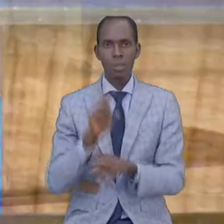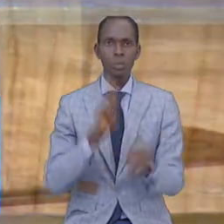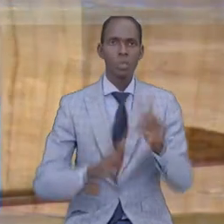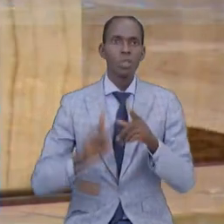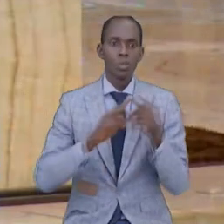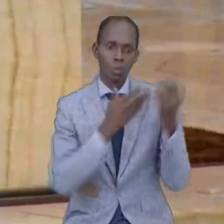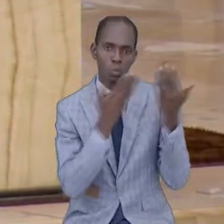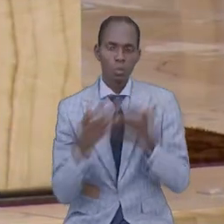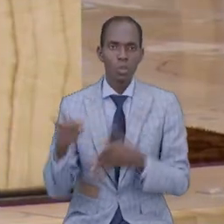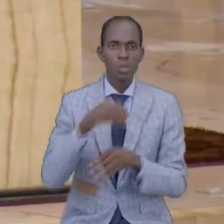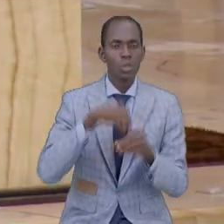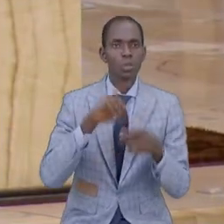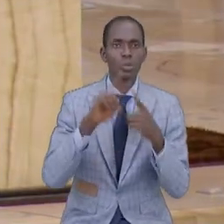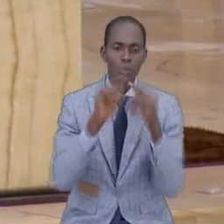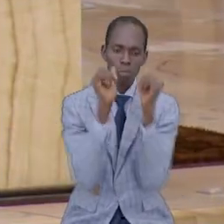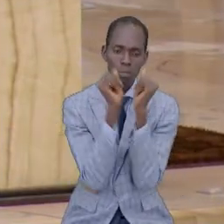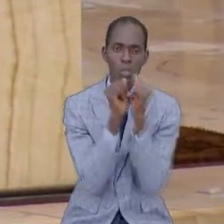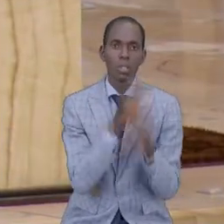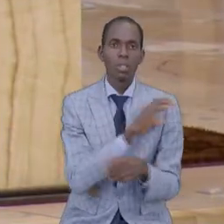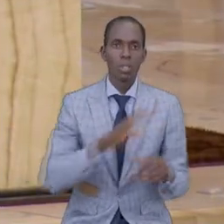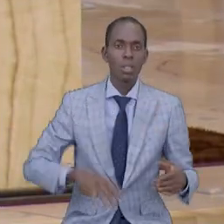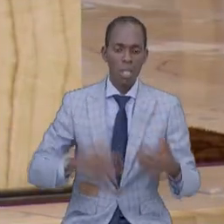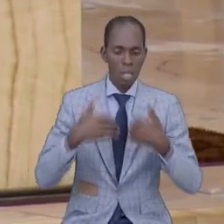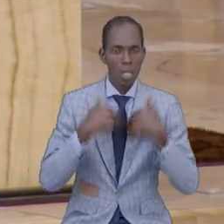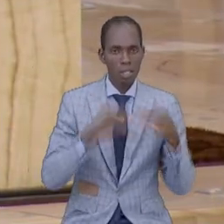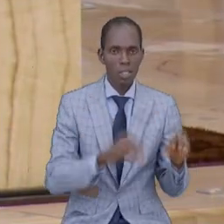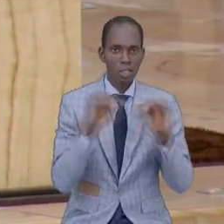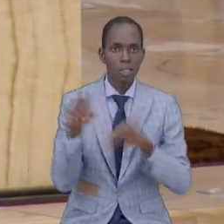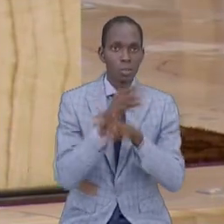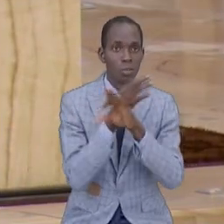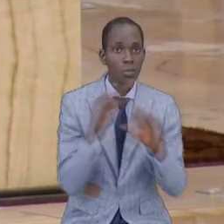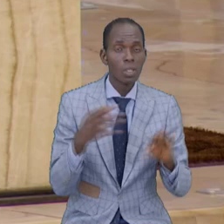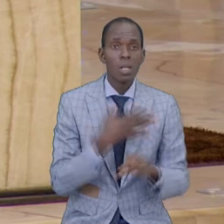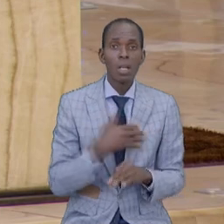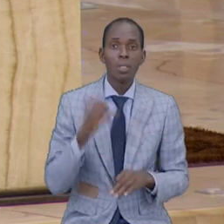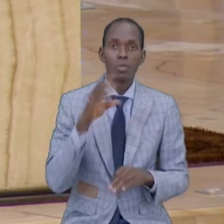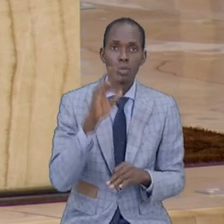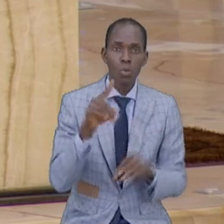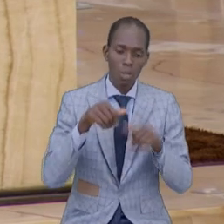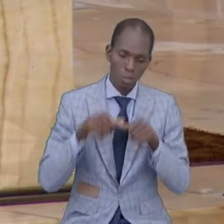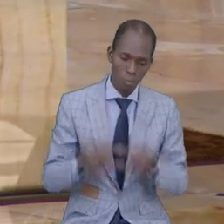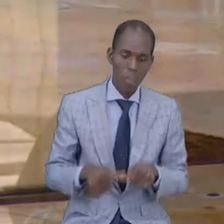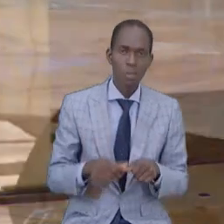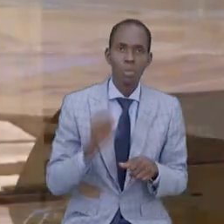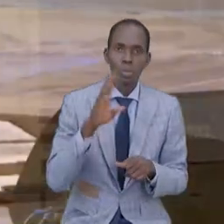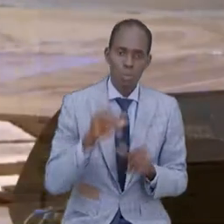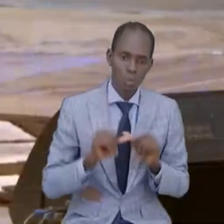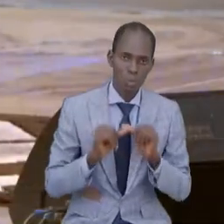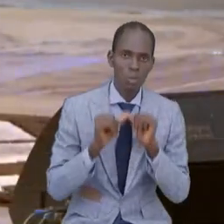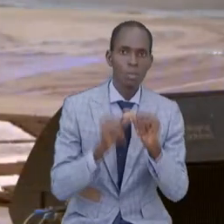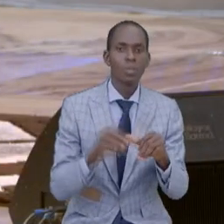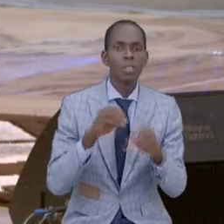into bondage. Christ has set you free. And so abide And so remain in